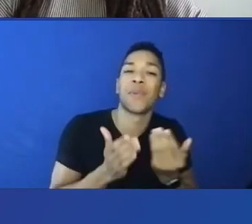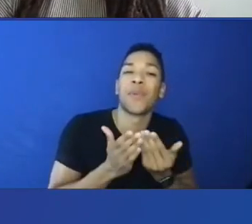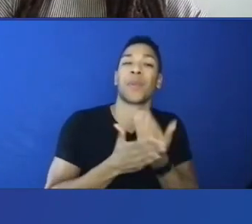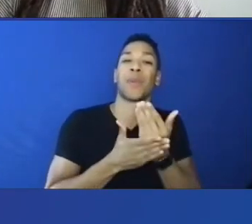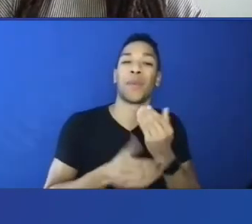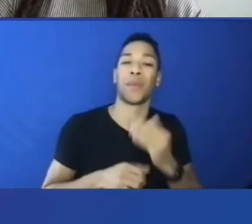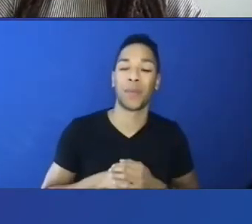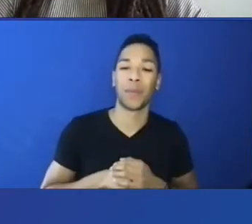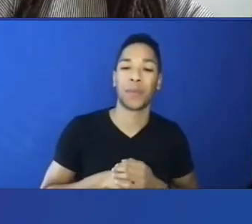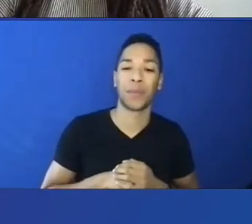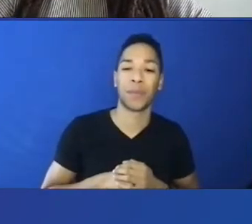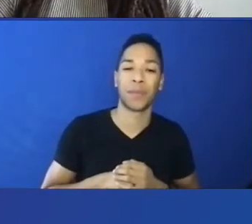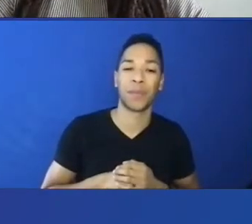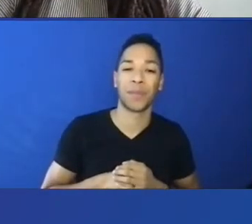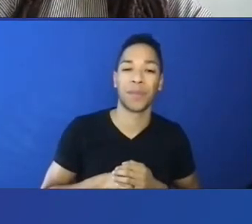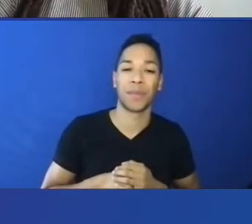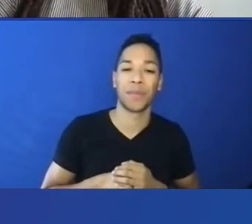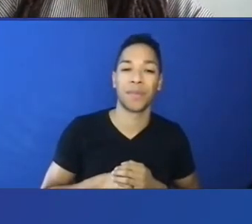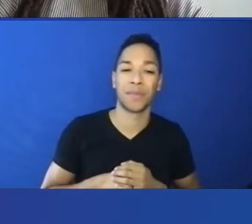that